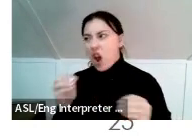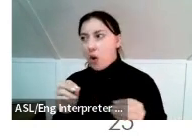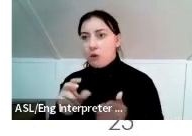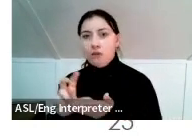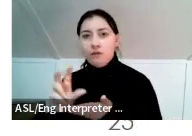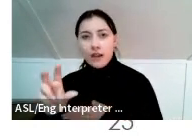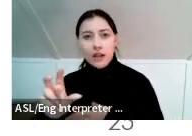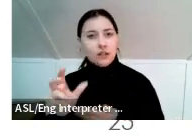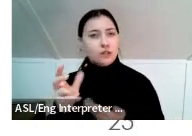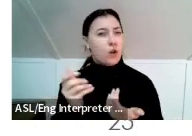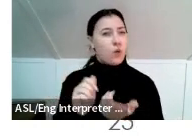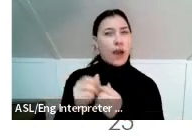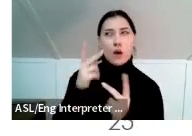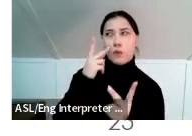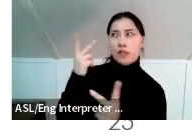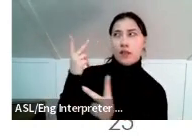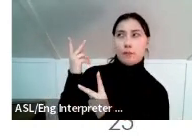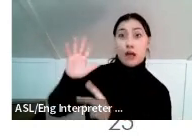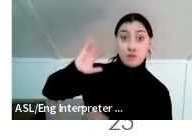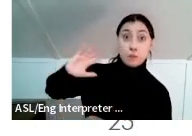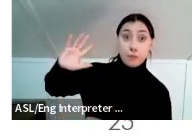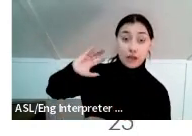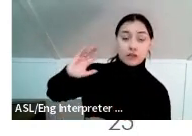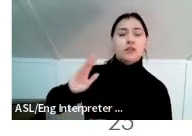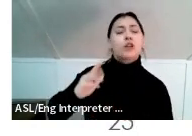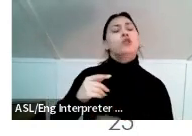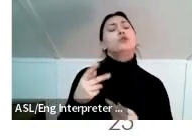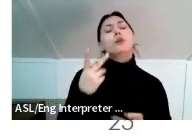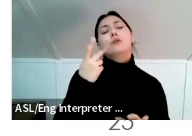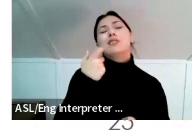3 years, and